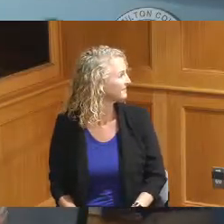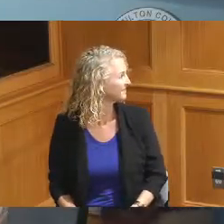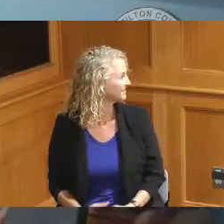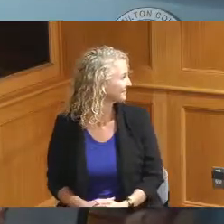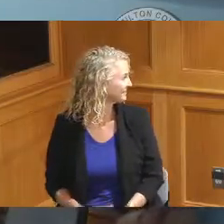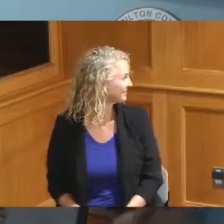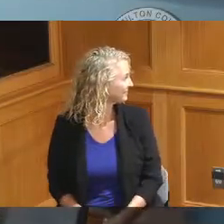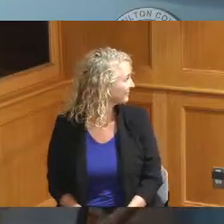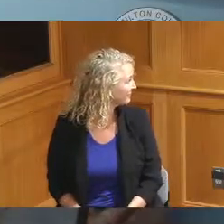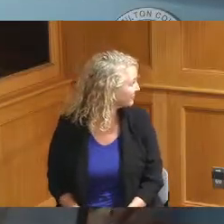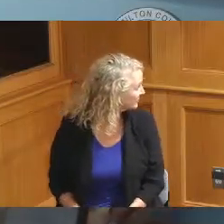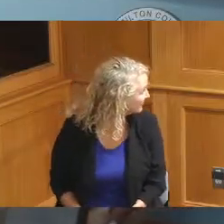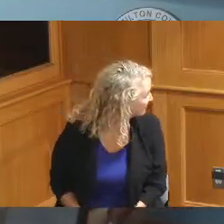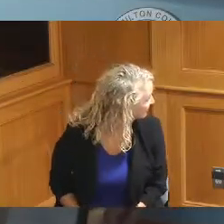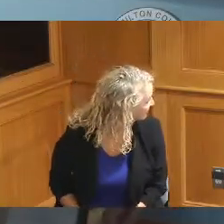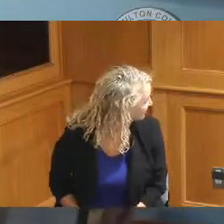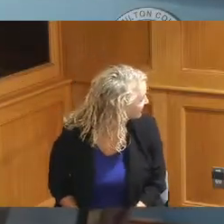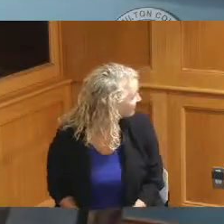Yeah.